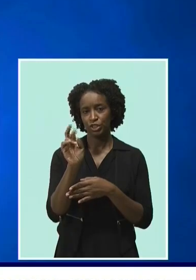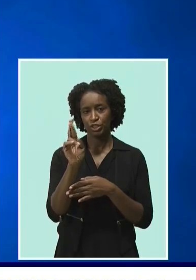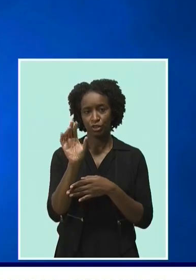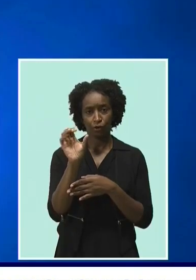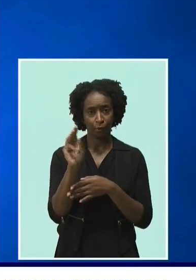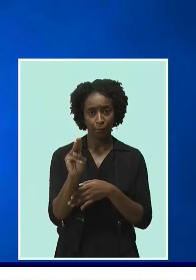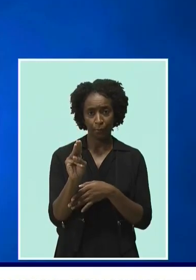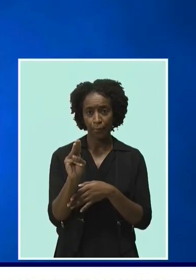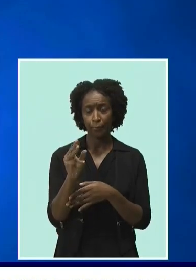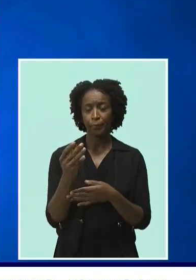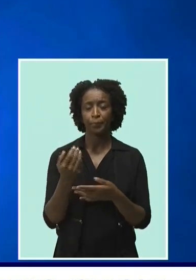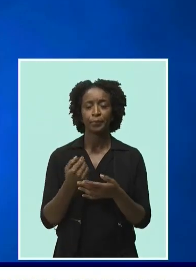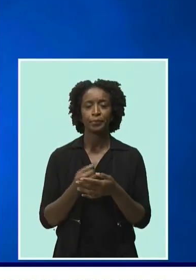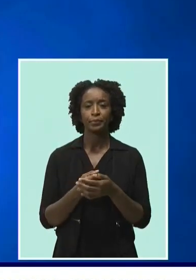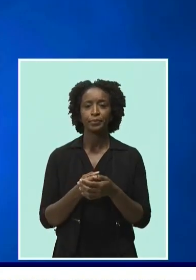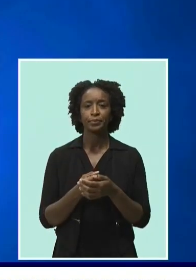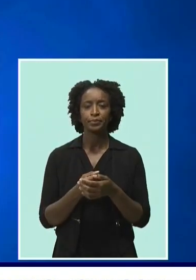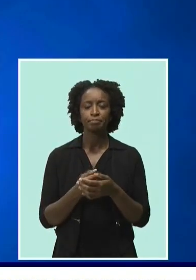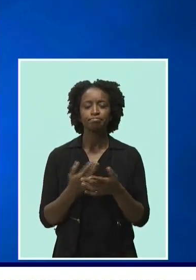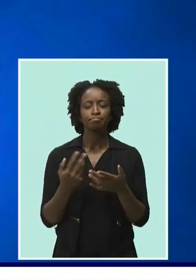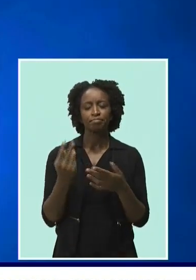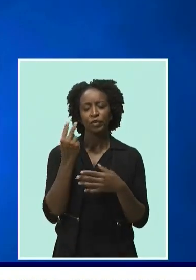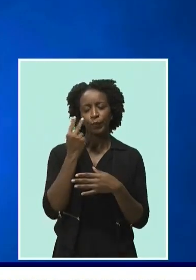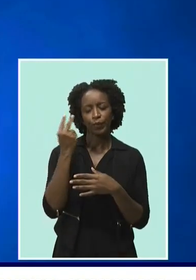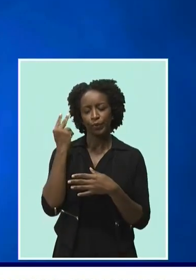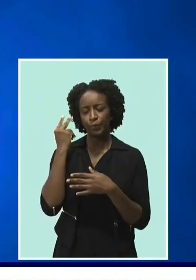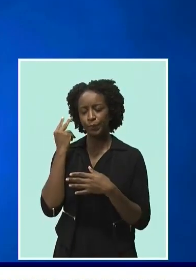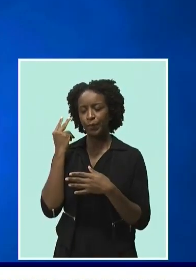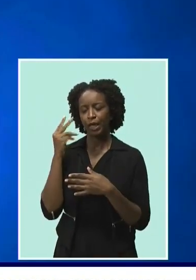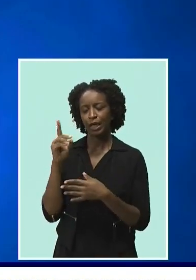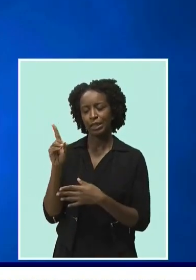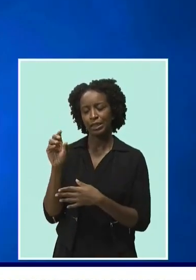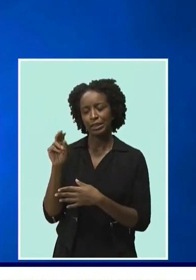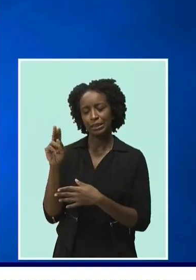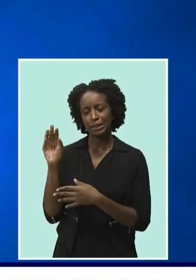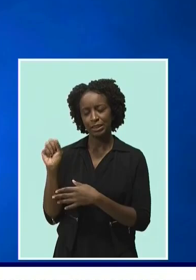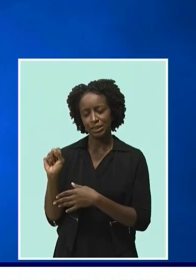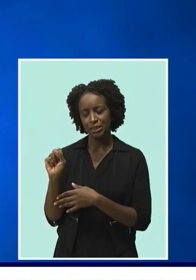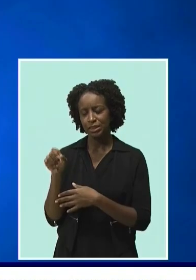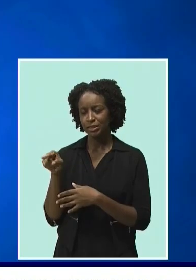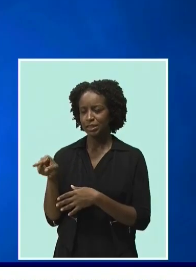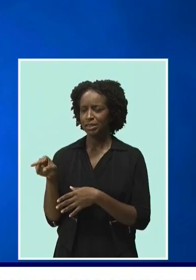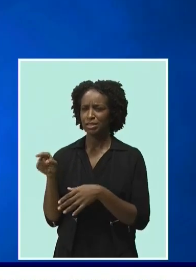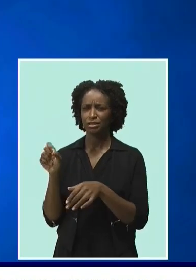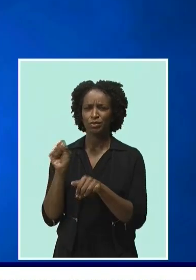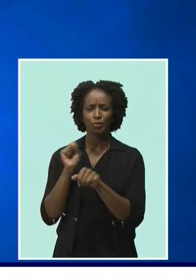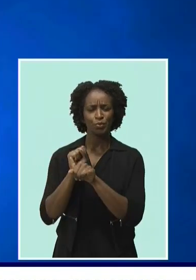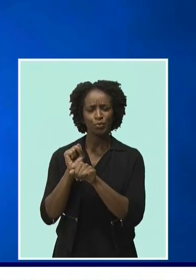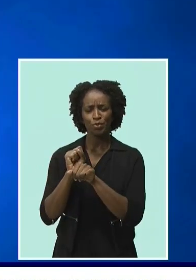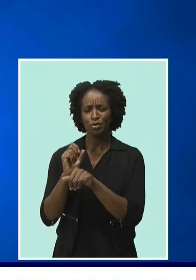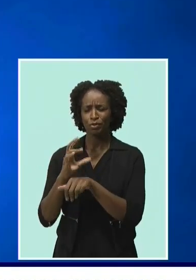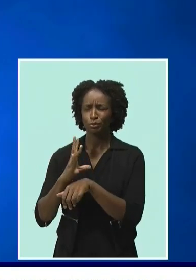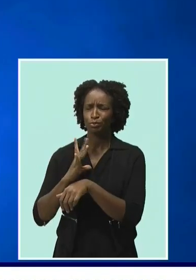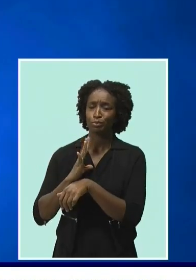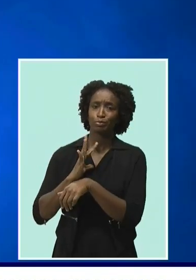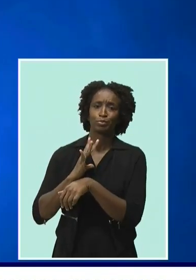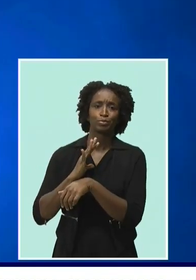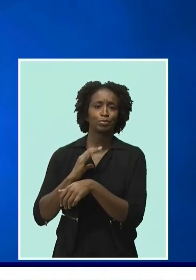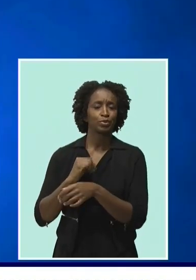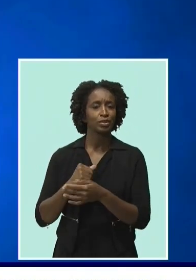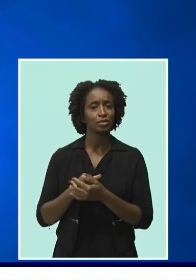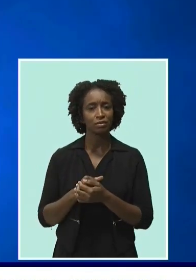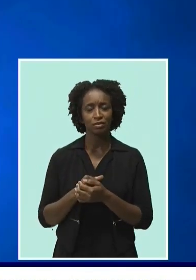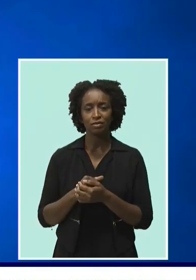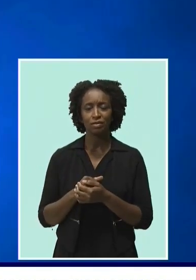reflecting on the excellence that Dennis brought to broadcasting. Indeed, he was a student of